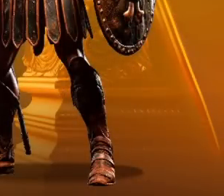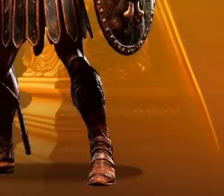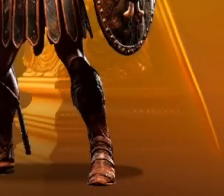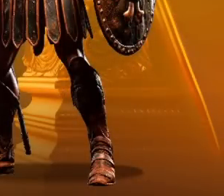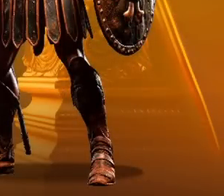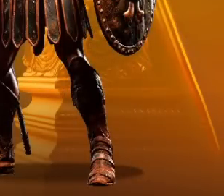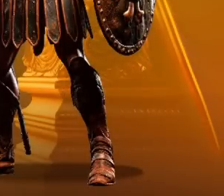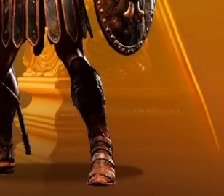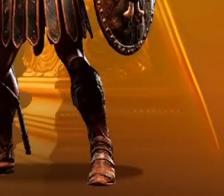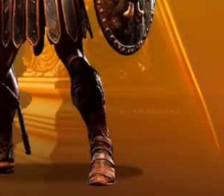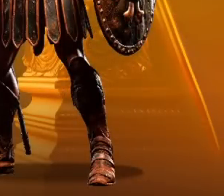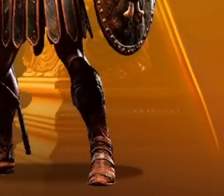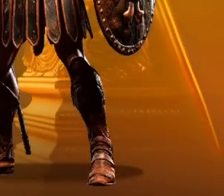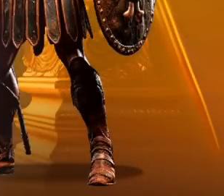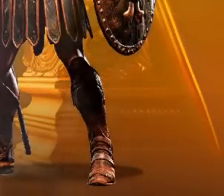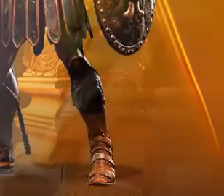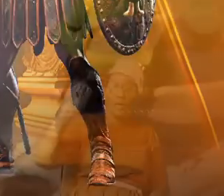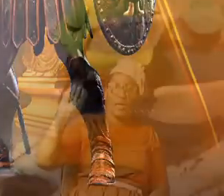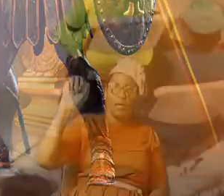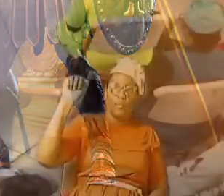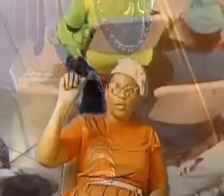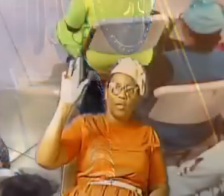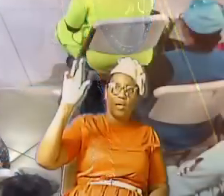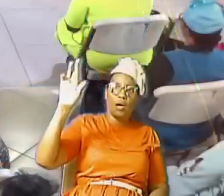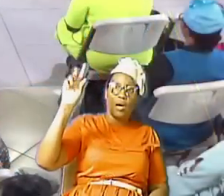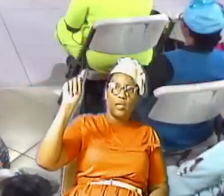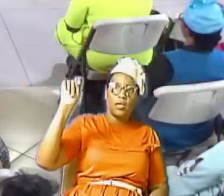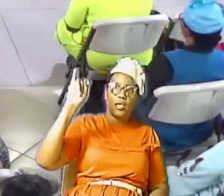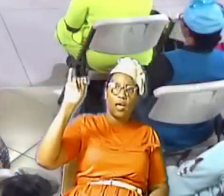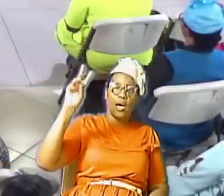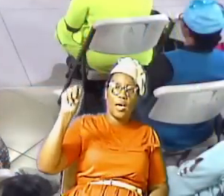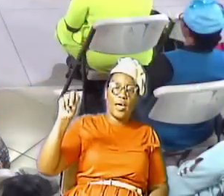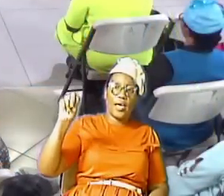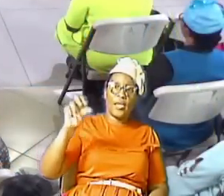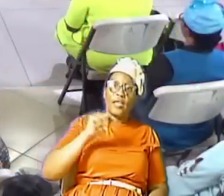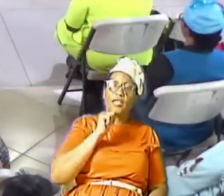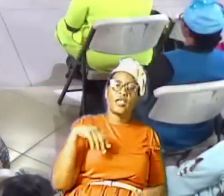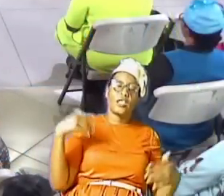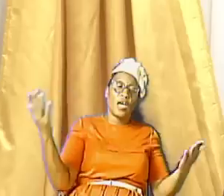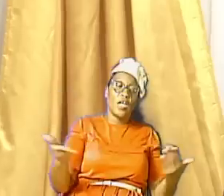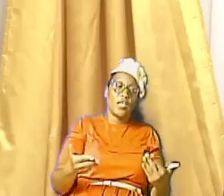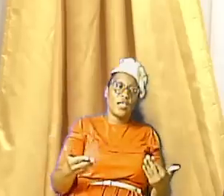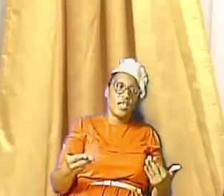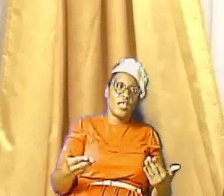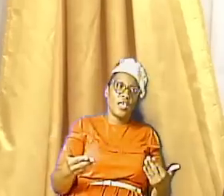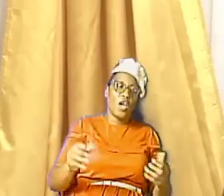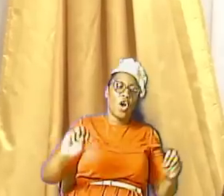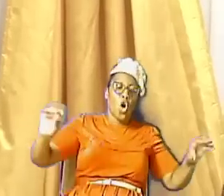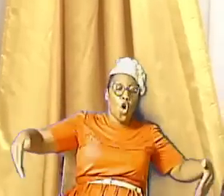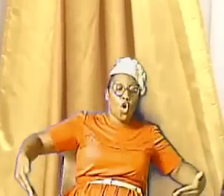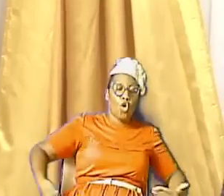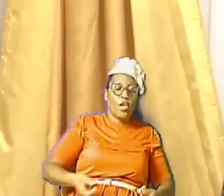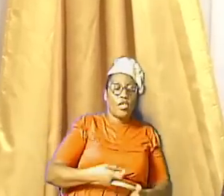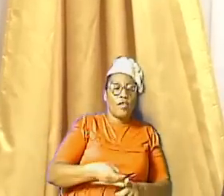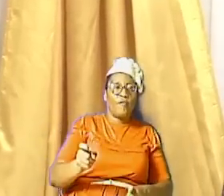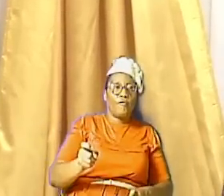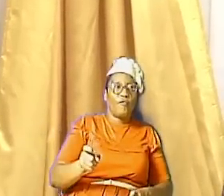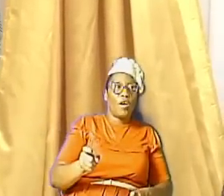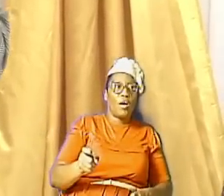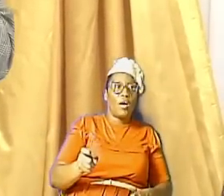is unavoidably absent this morning. I extend greetings to you from Elder Smith, who